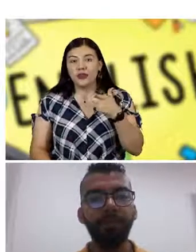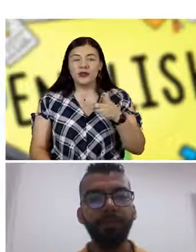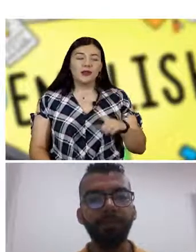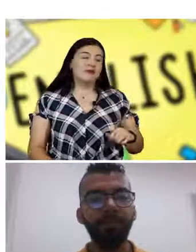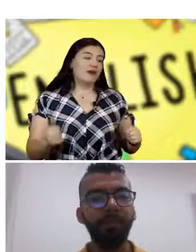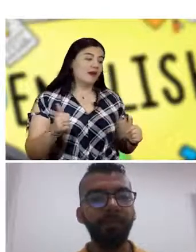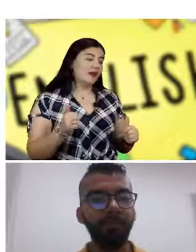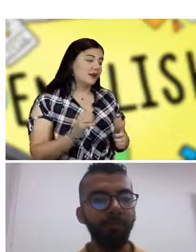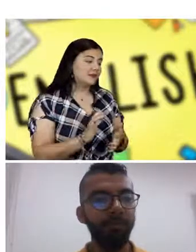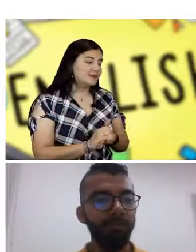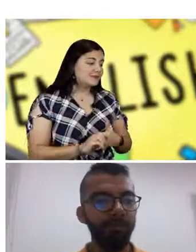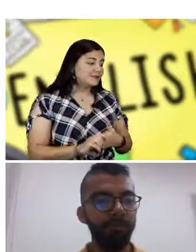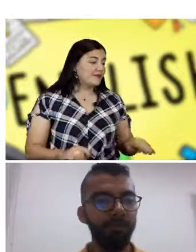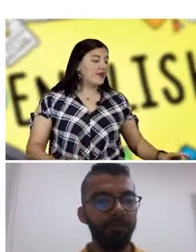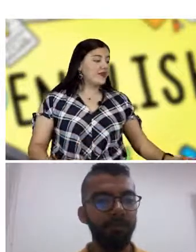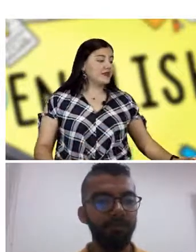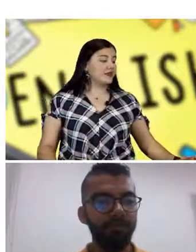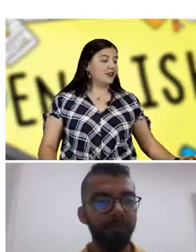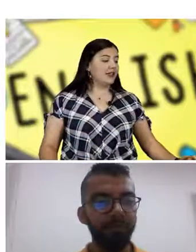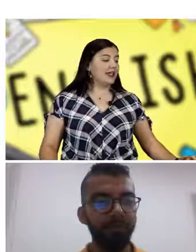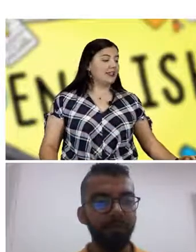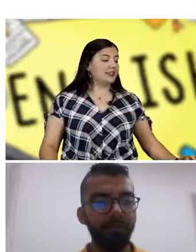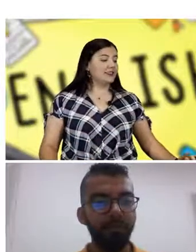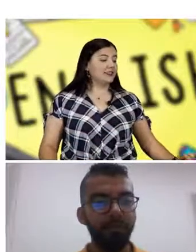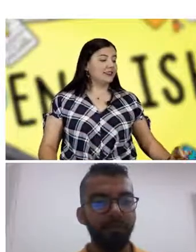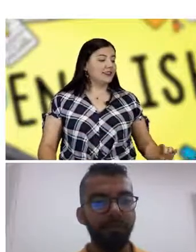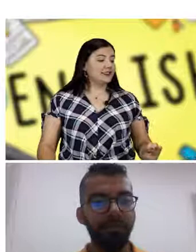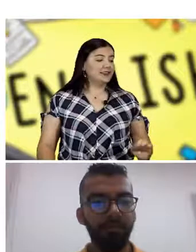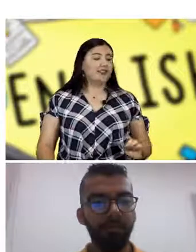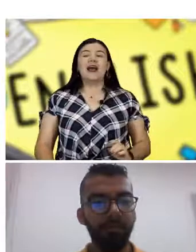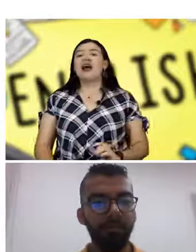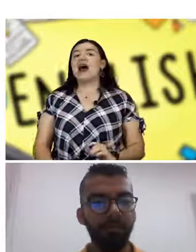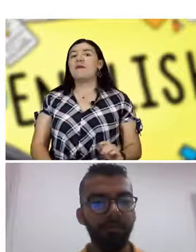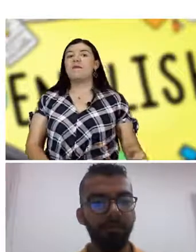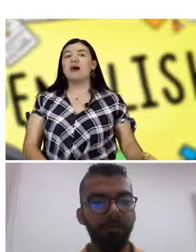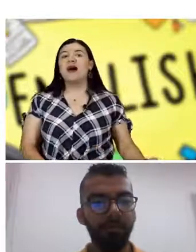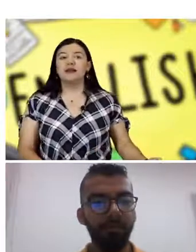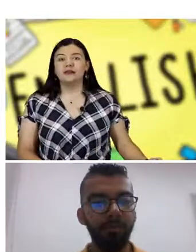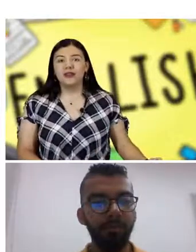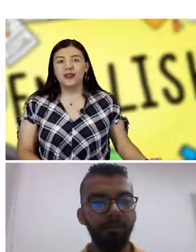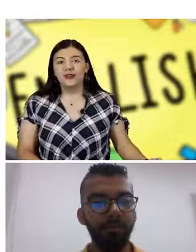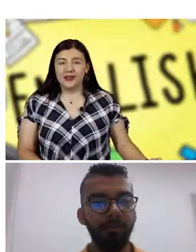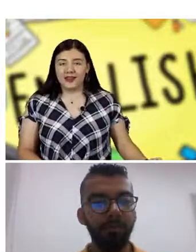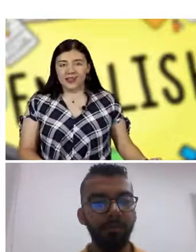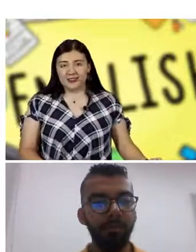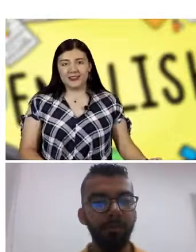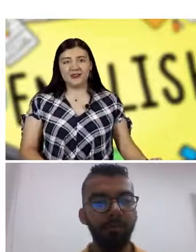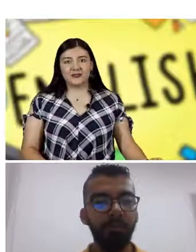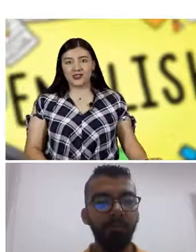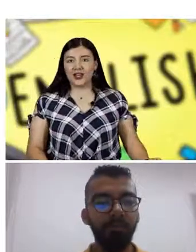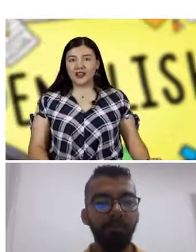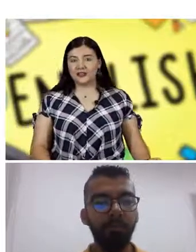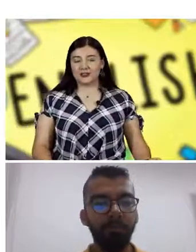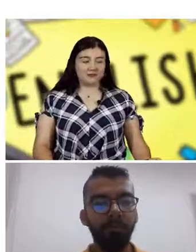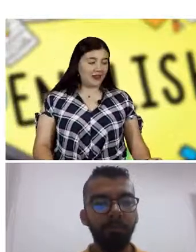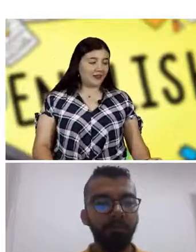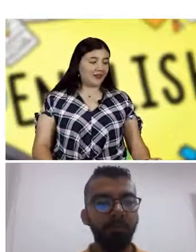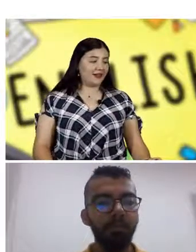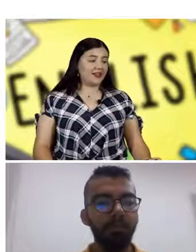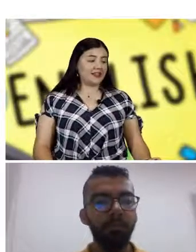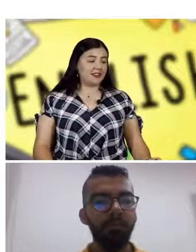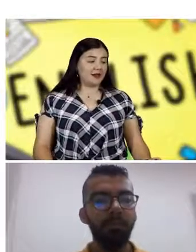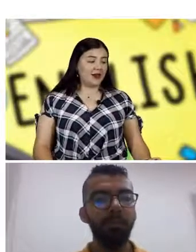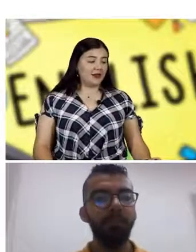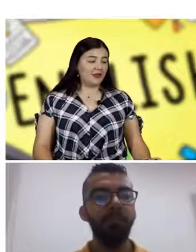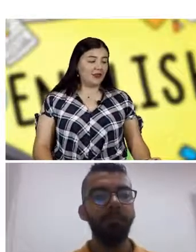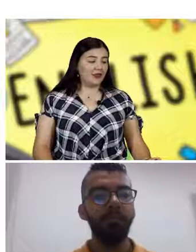mouth. Very good. So it's a mouth. That is the correct answer. Very